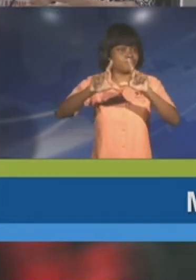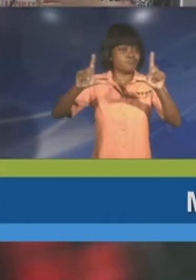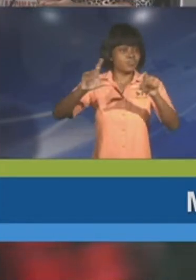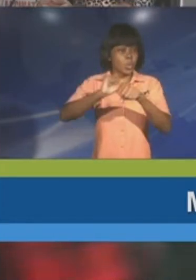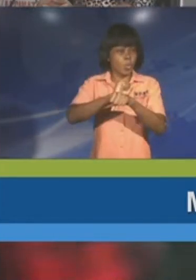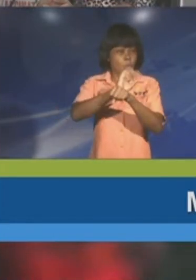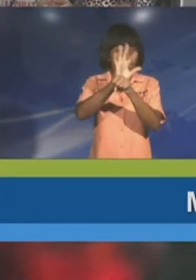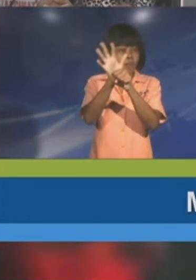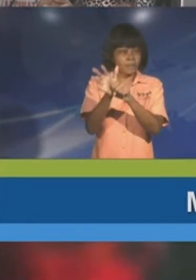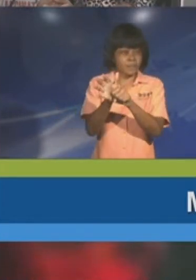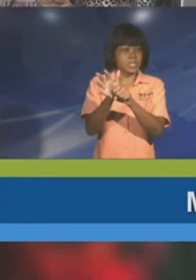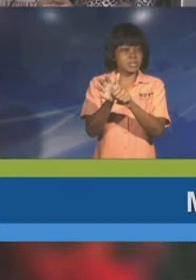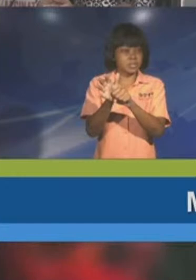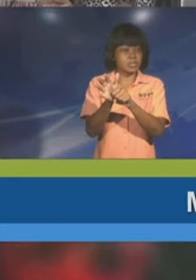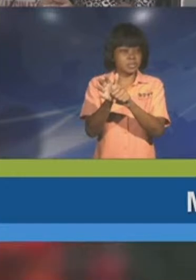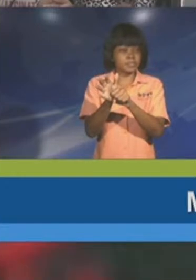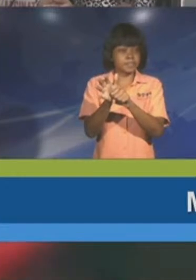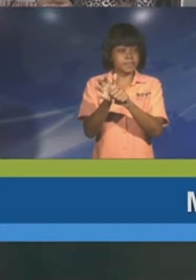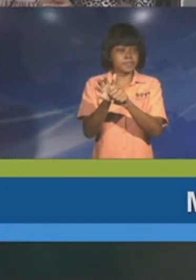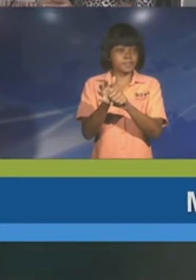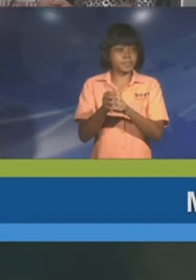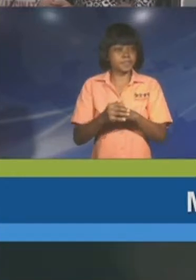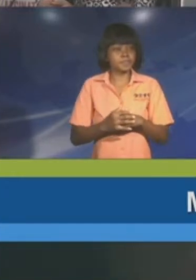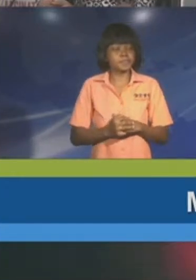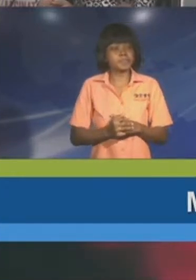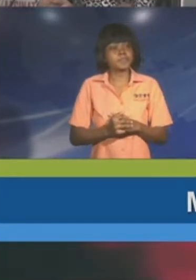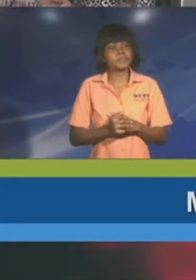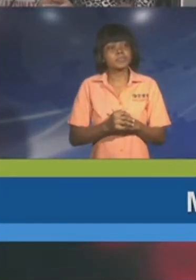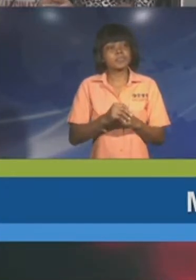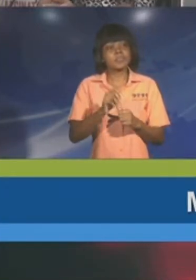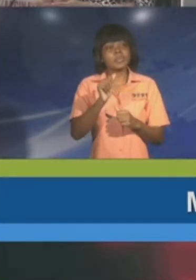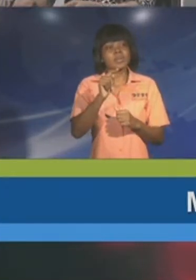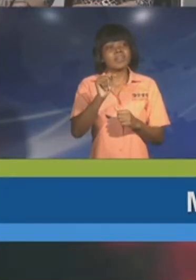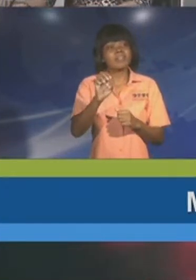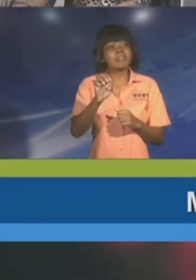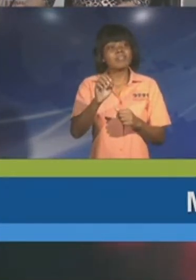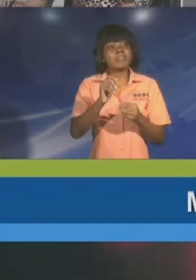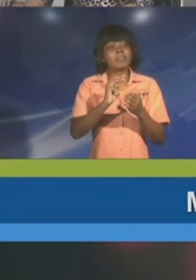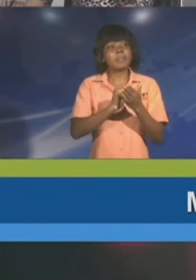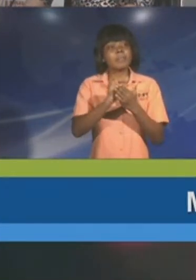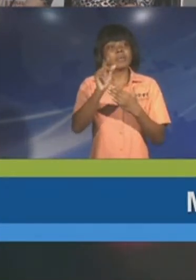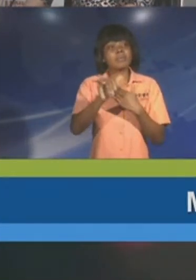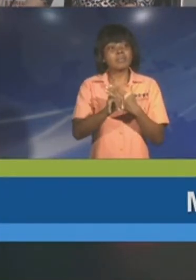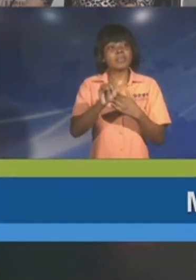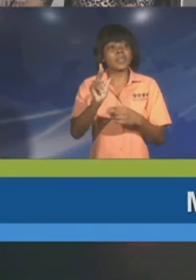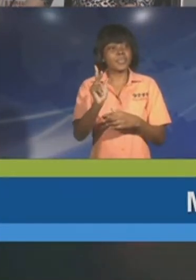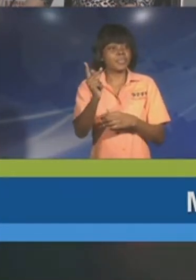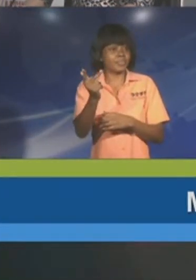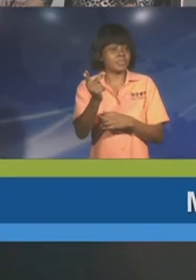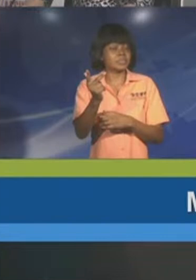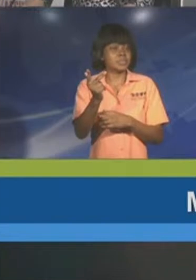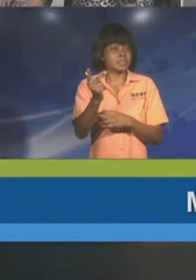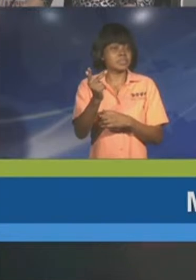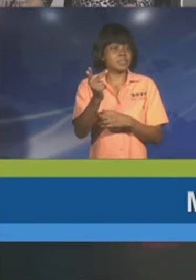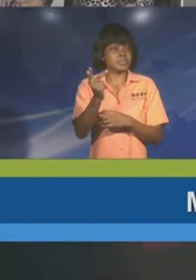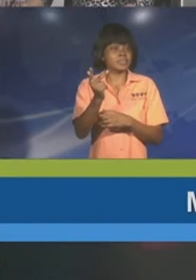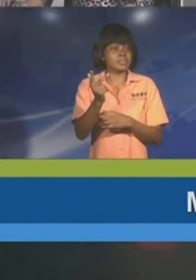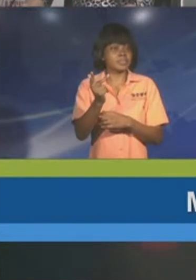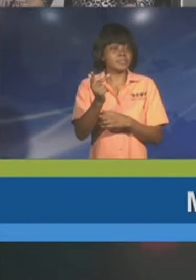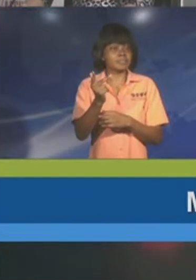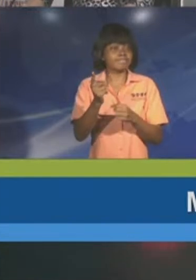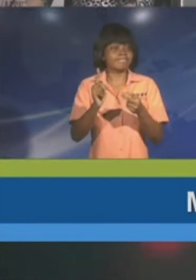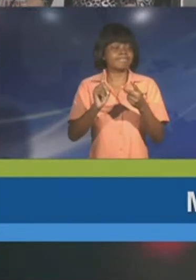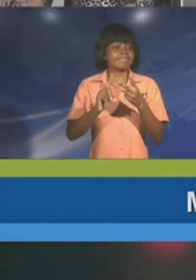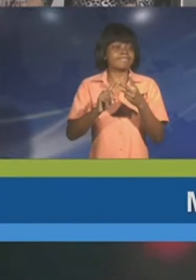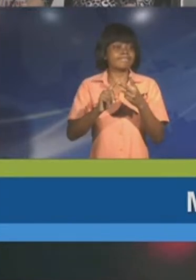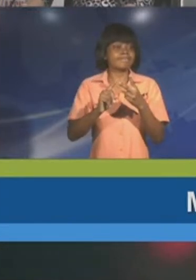1078, dated the 3rd of May 2022. And then I'll provide some information on the status of the hospitals